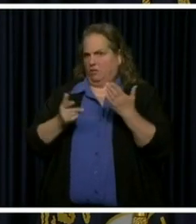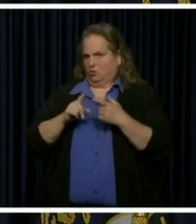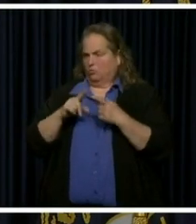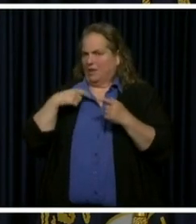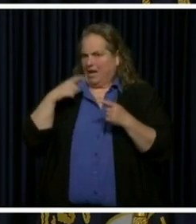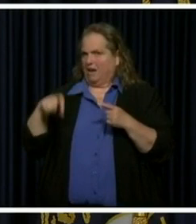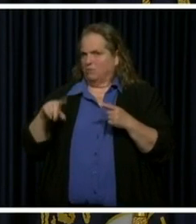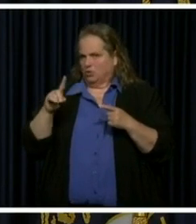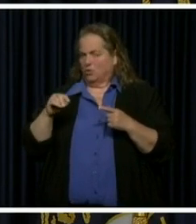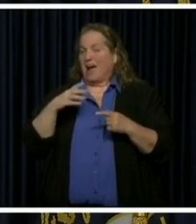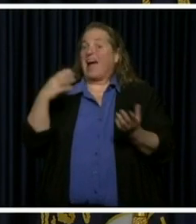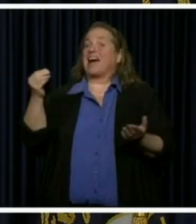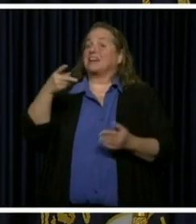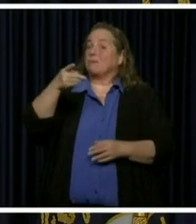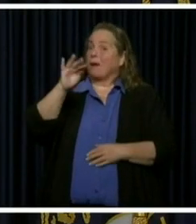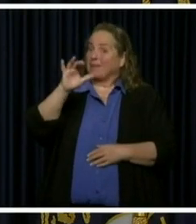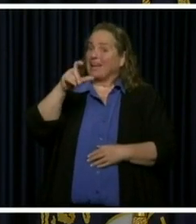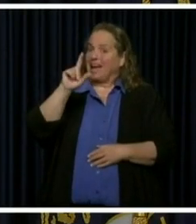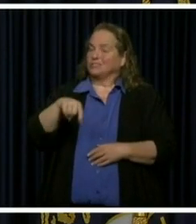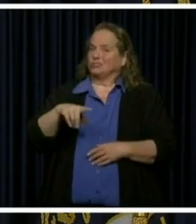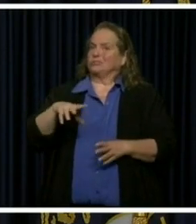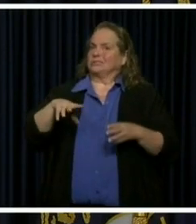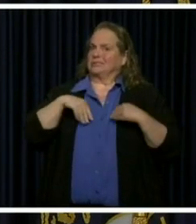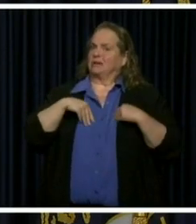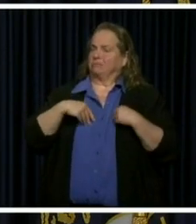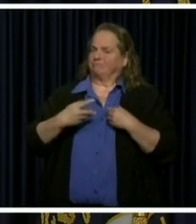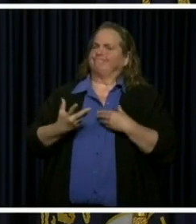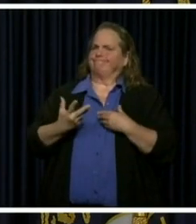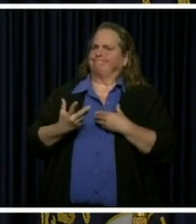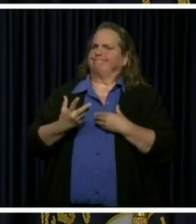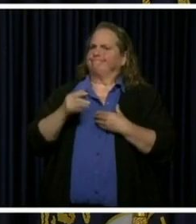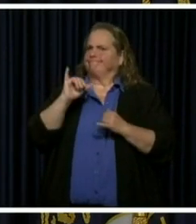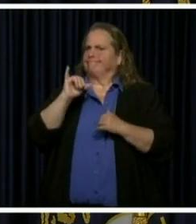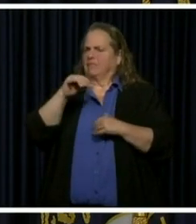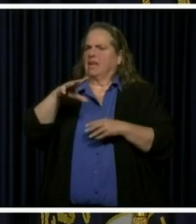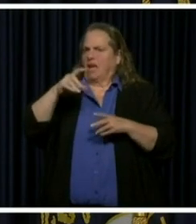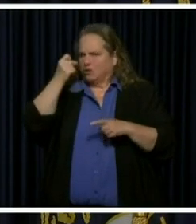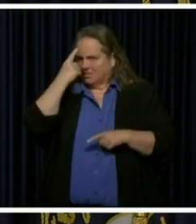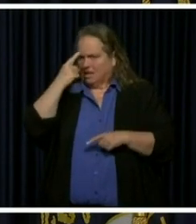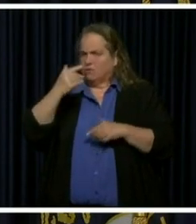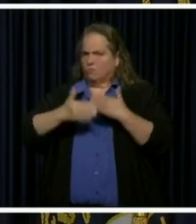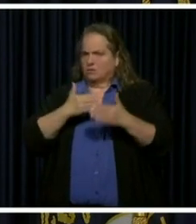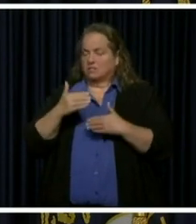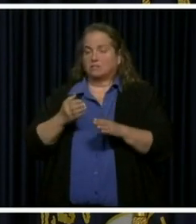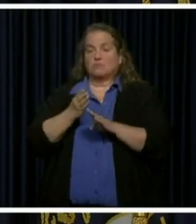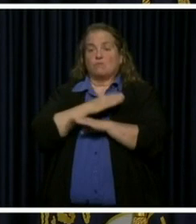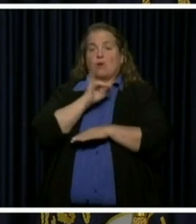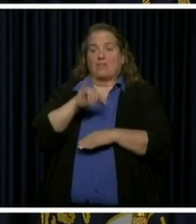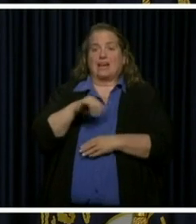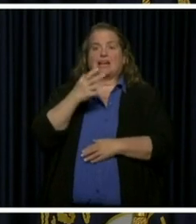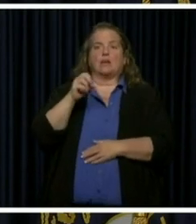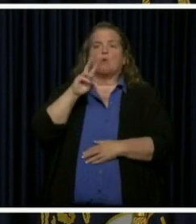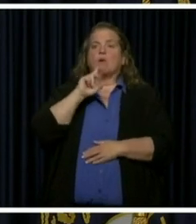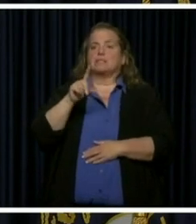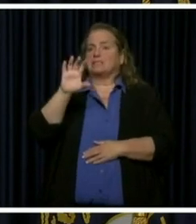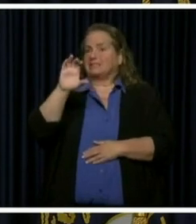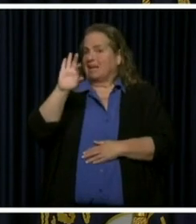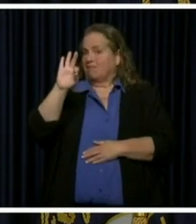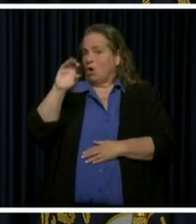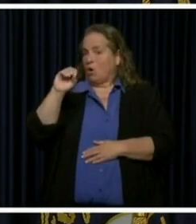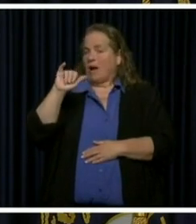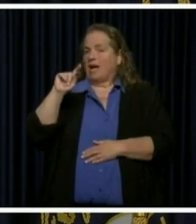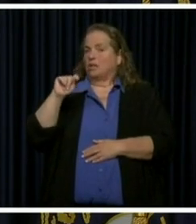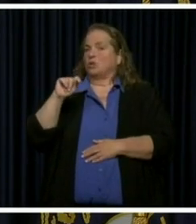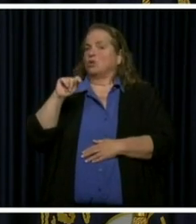and public buy-in process. Some more about, before that he was the CFO at Jewish Hospital and a